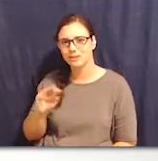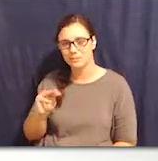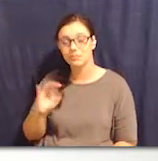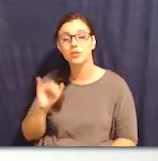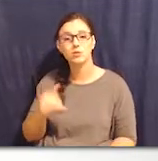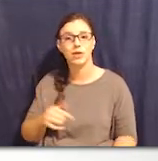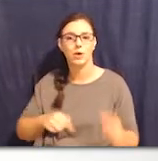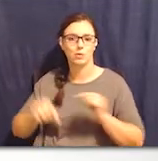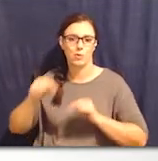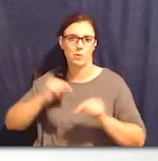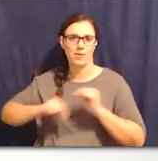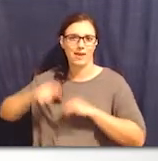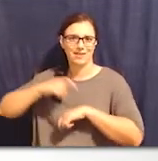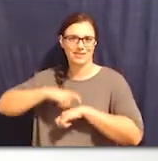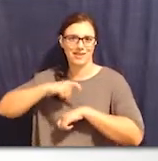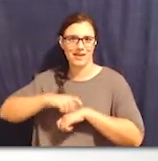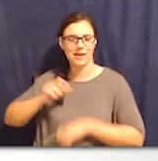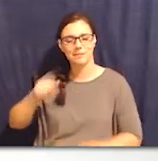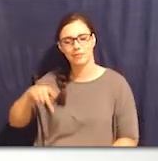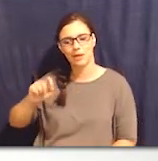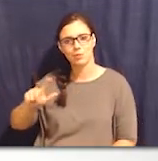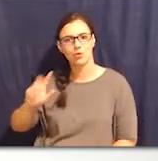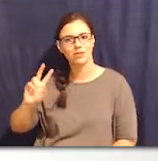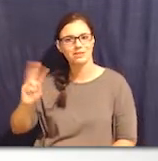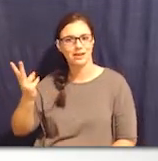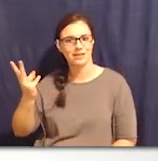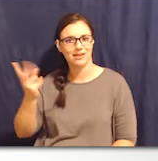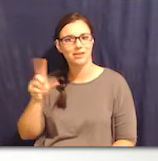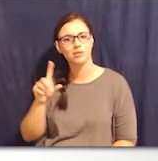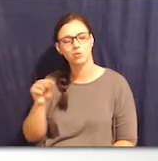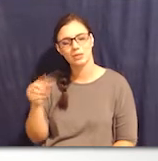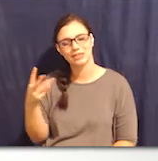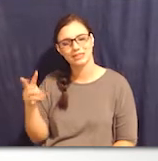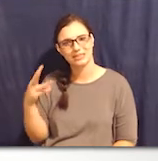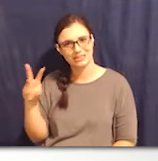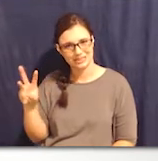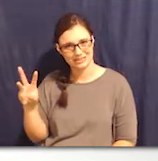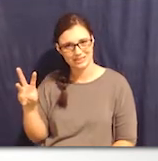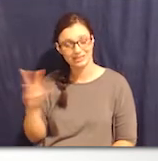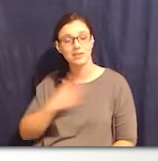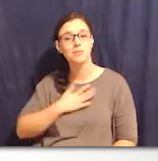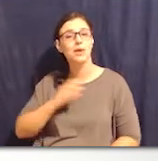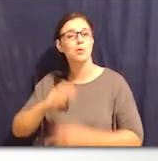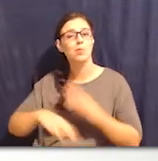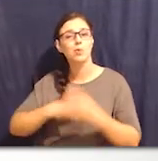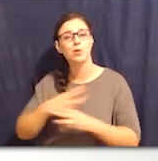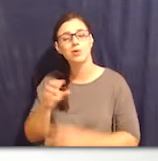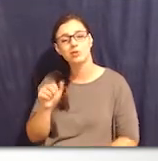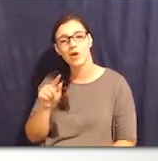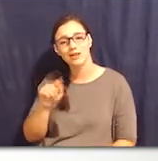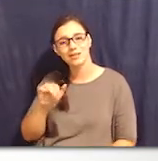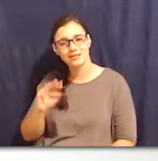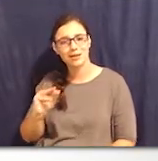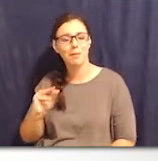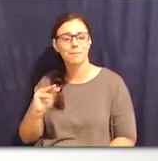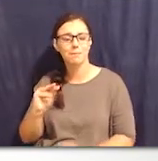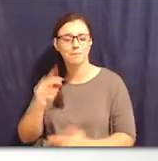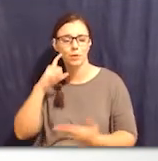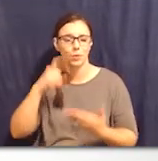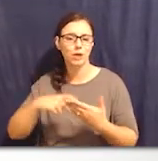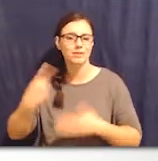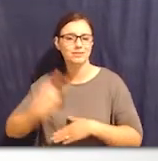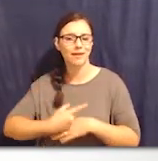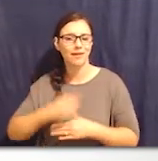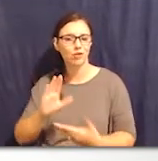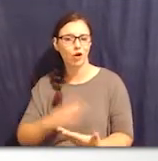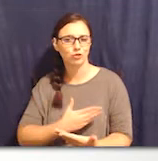autism. Let me now take you back in time to April 2nd, 2016, my